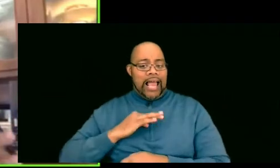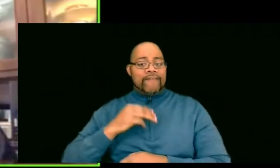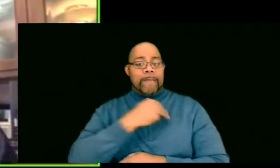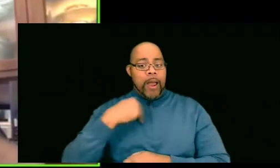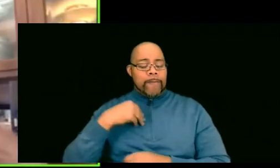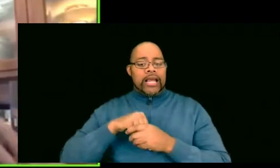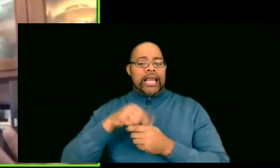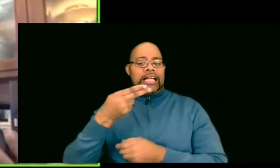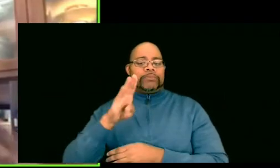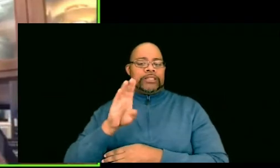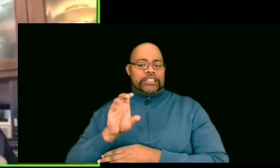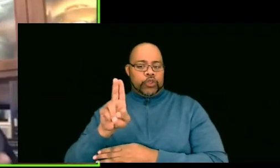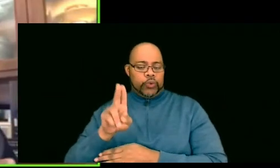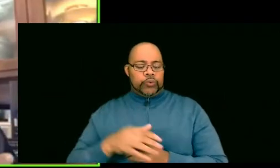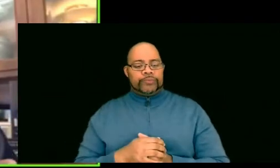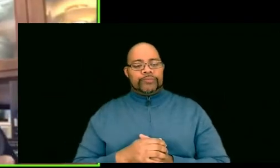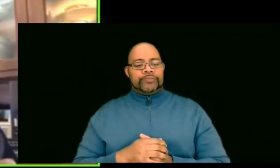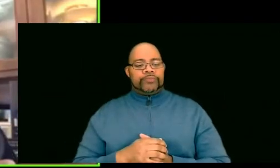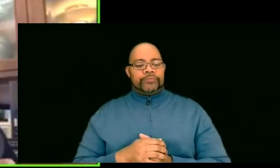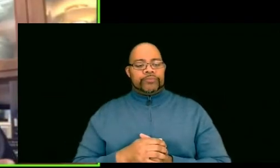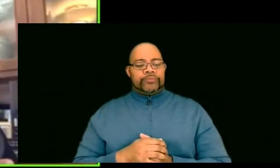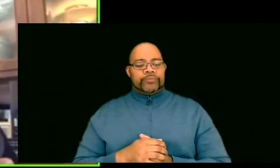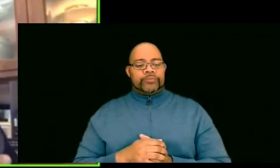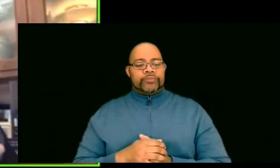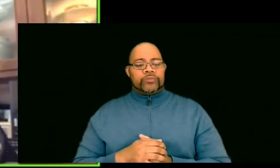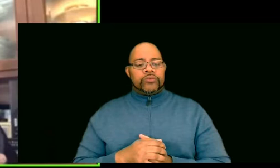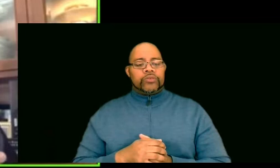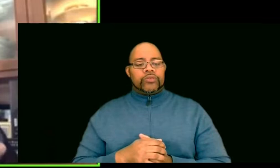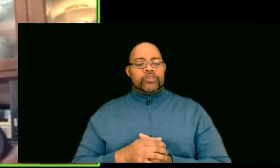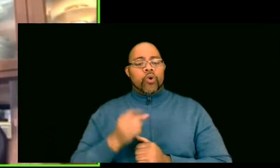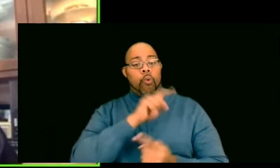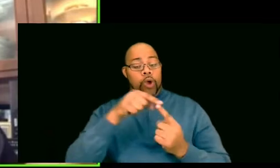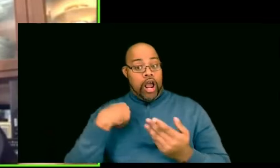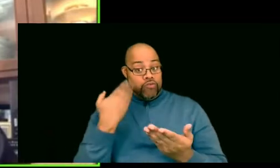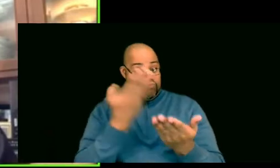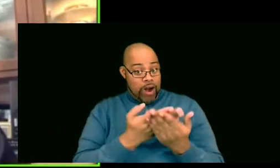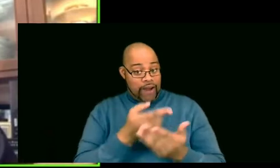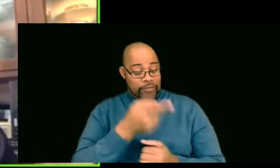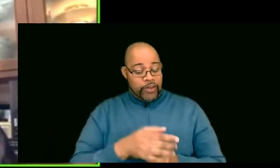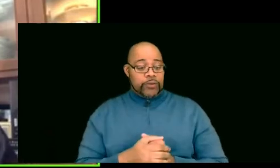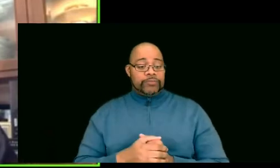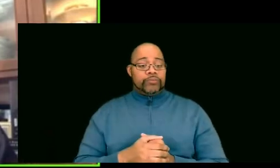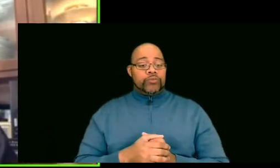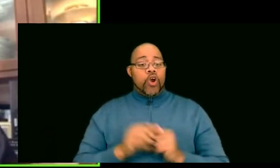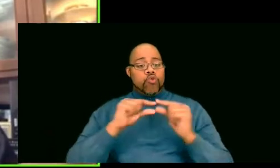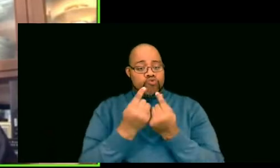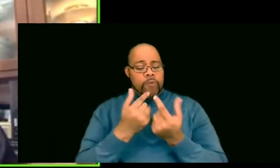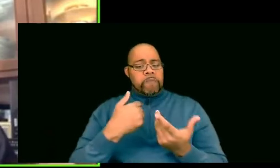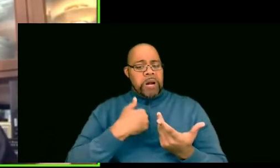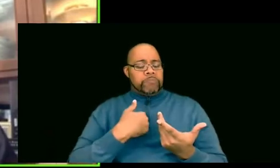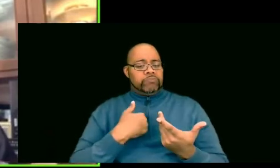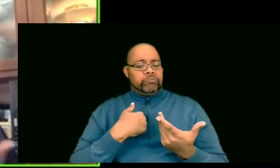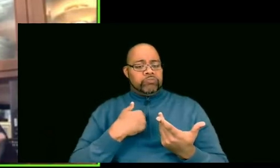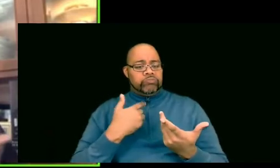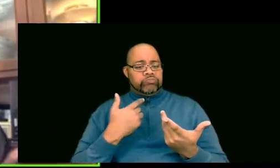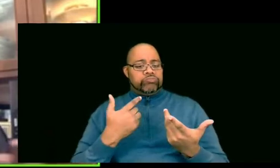member at a historically Black college and university. And so when I got there, the group that